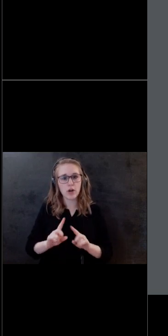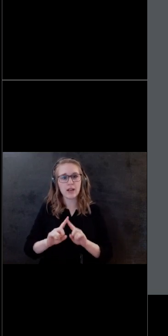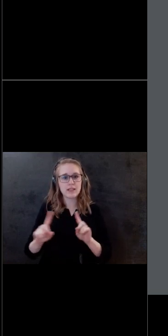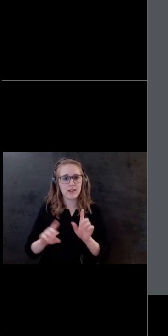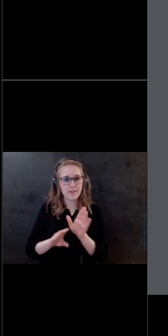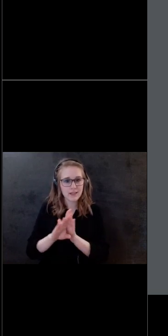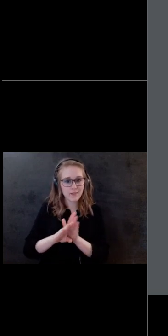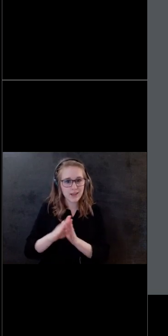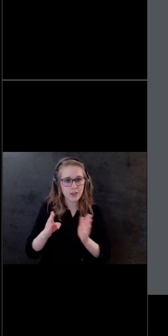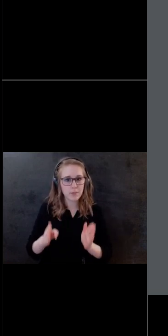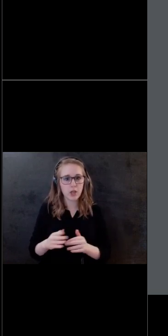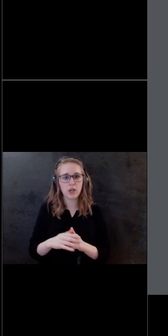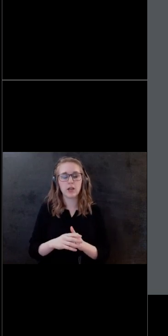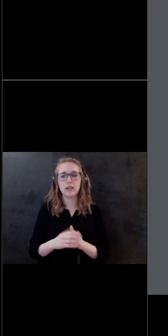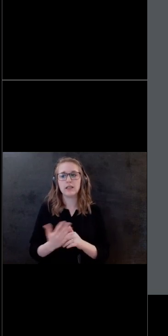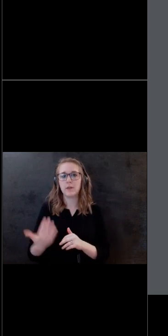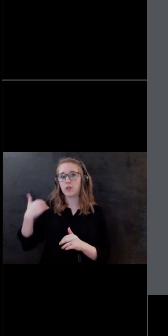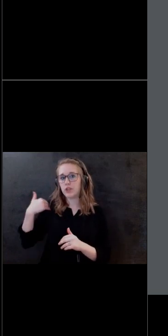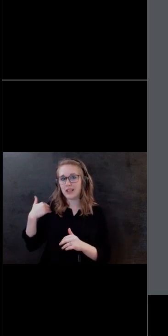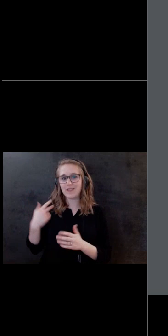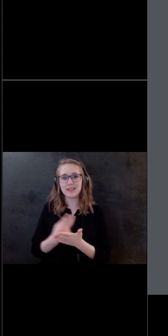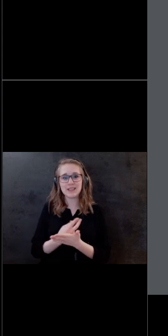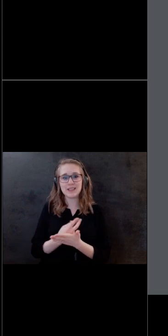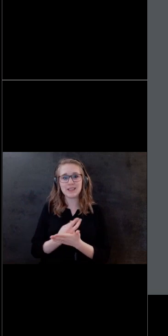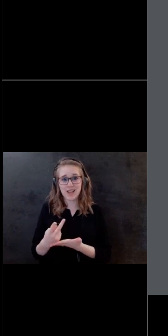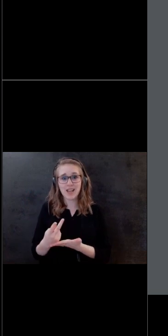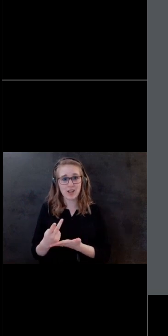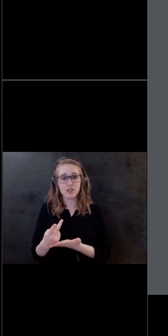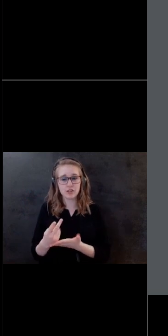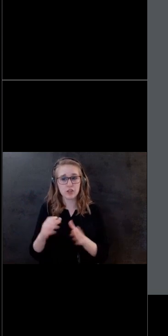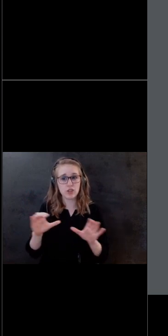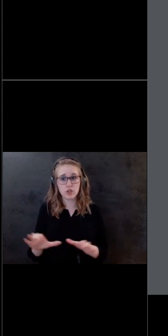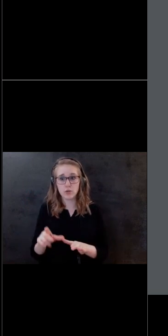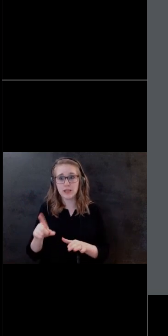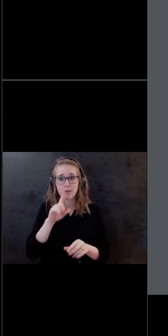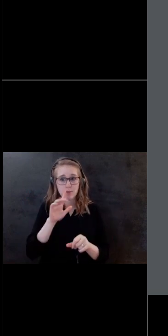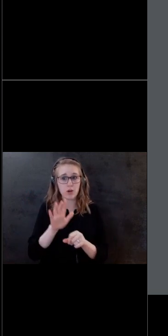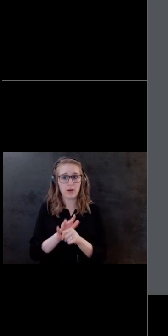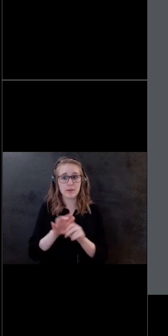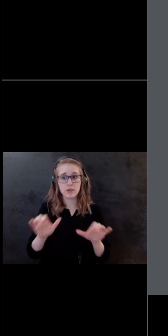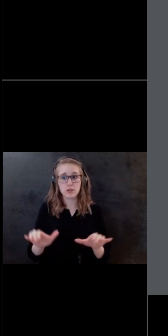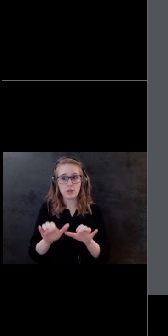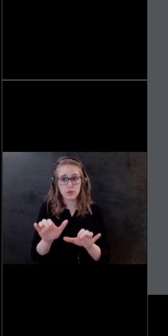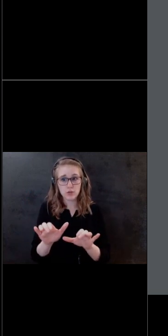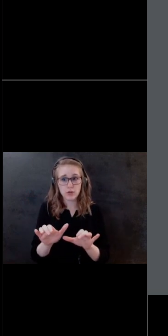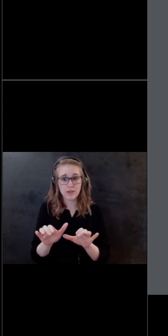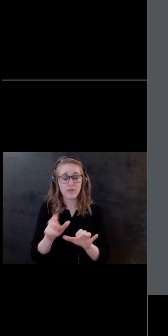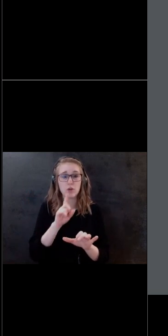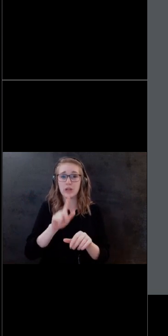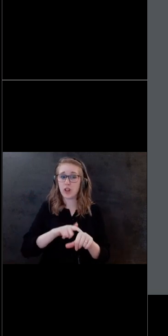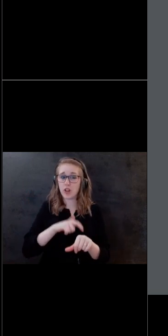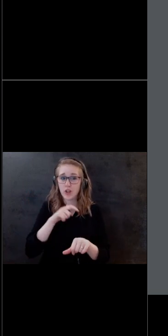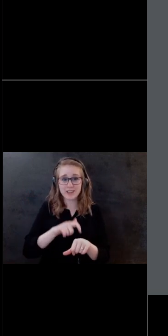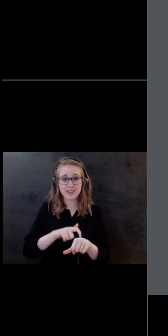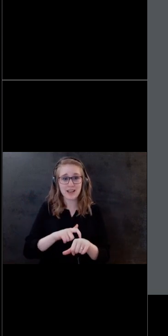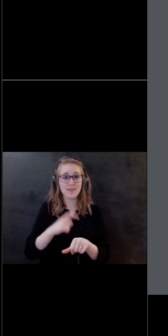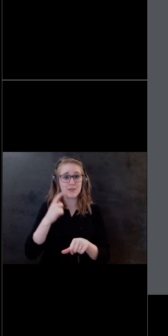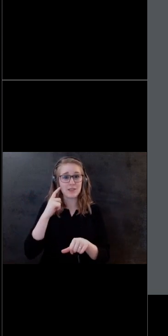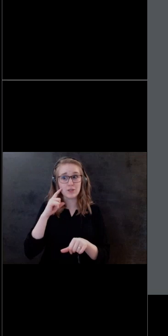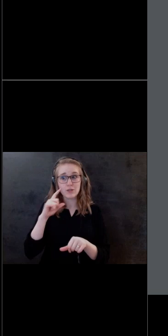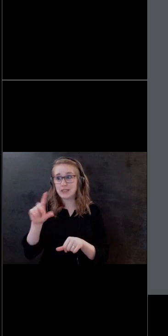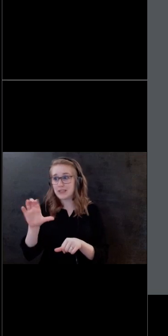developer. The previous one failed to do what he promised to do for a very long time to the CRA